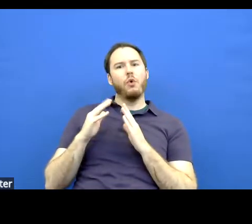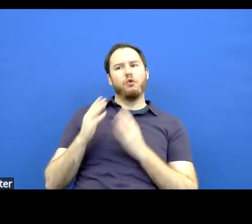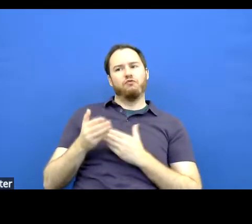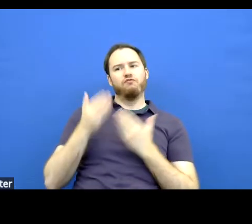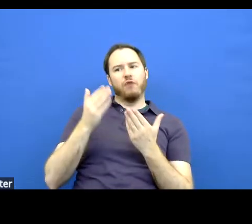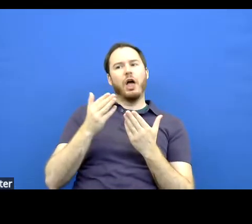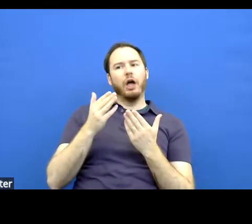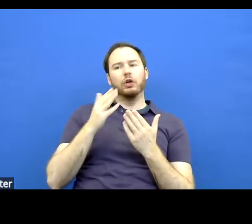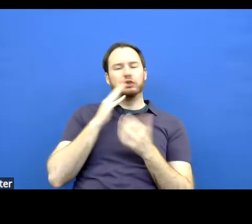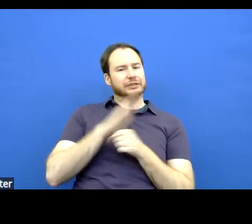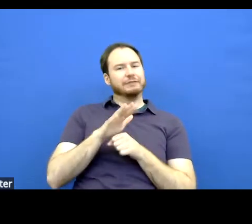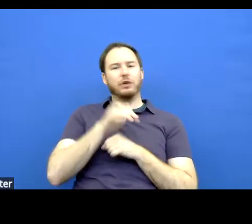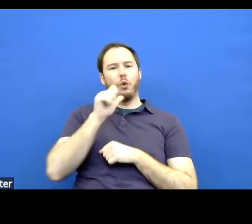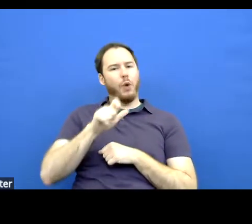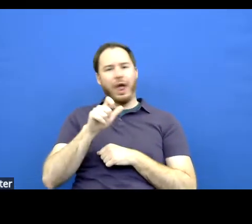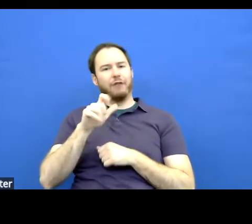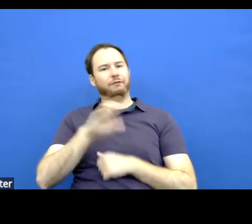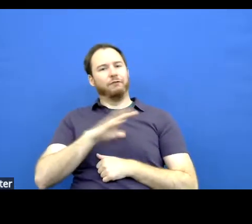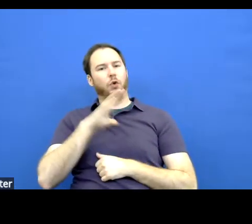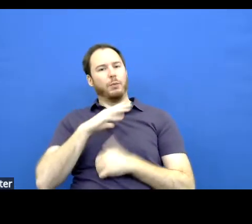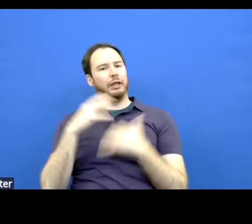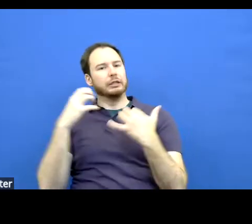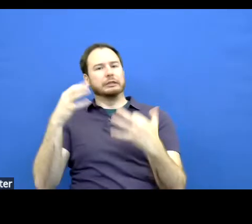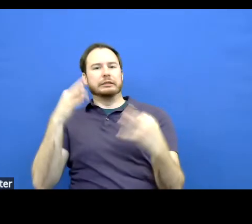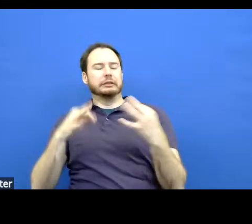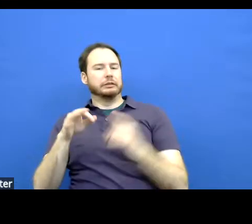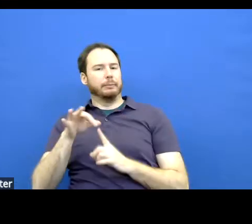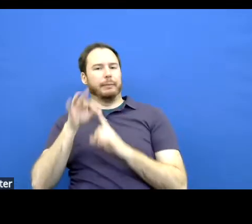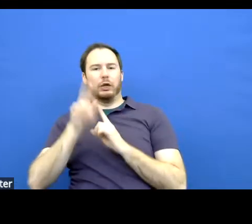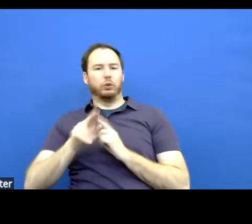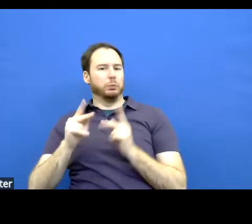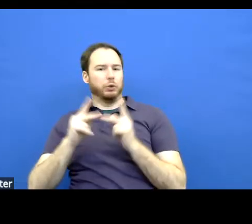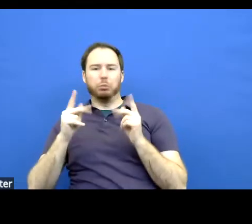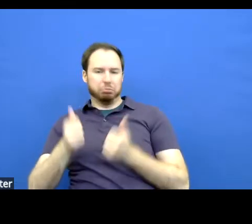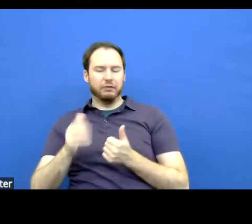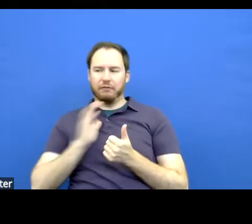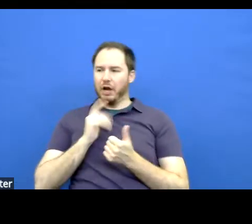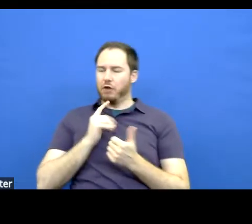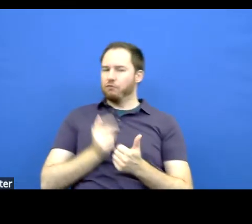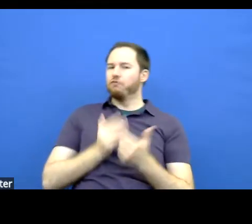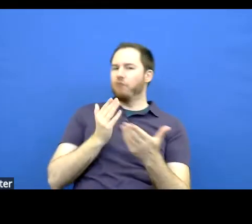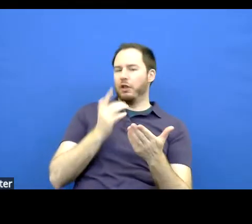special use permit. So this way it better handles the,